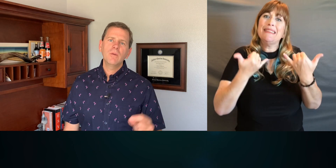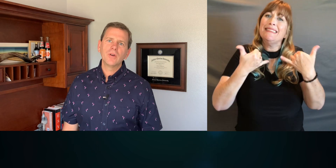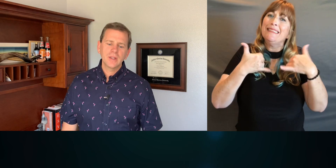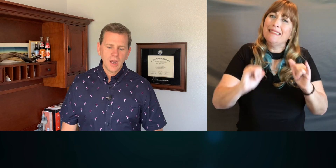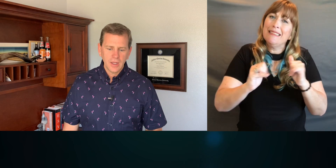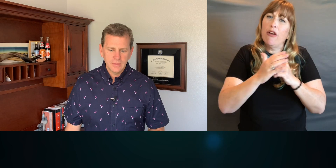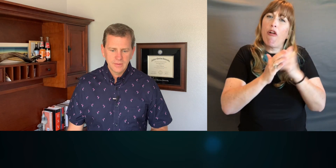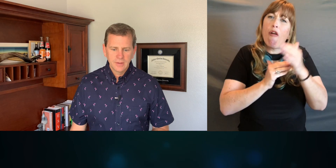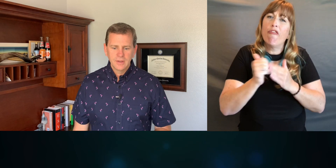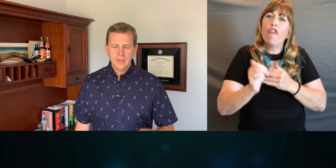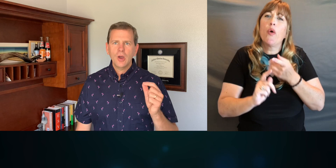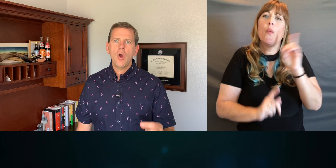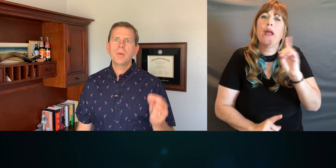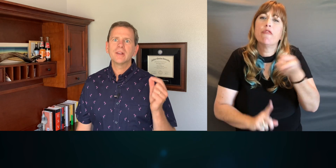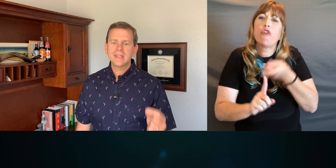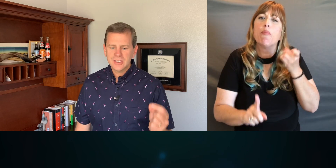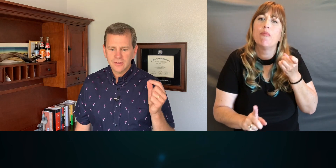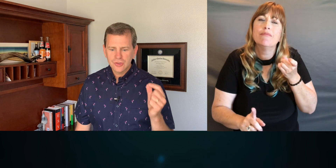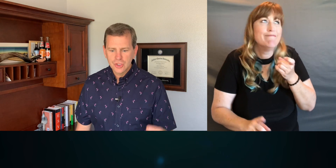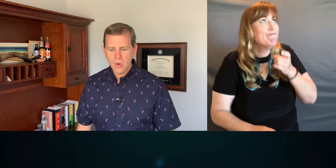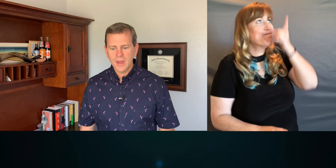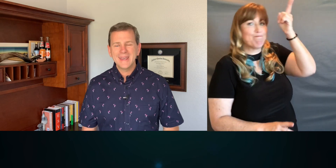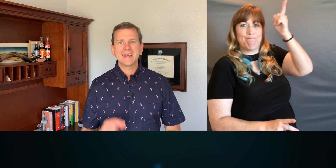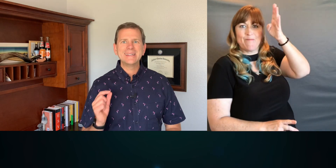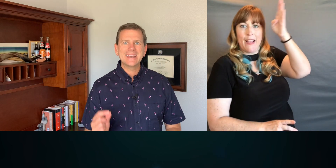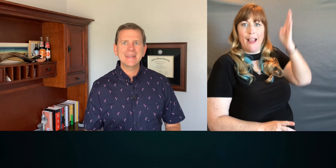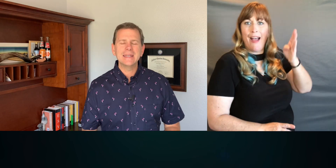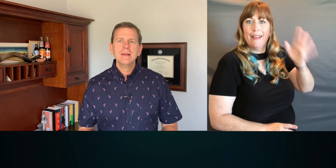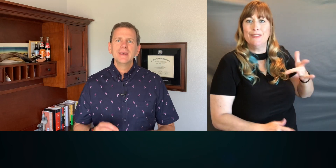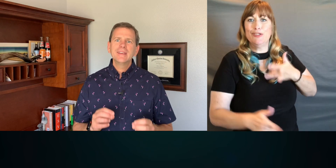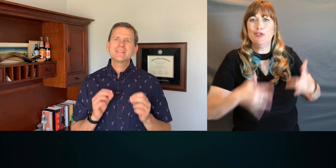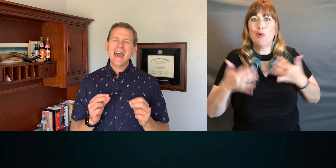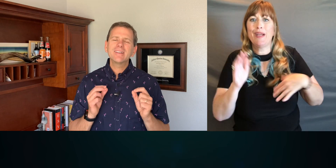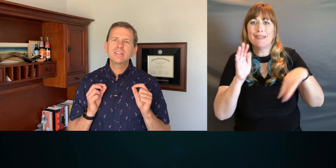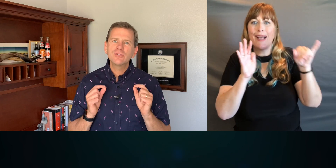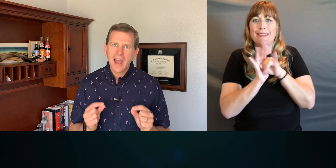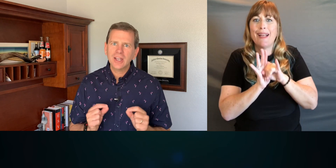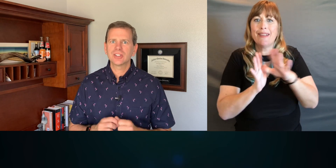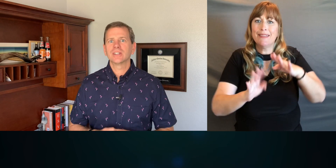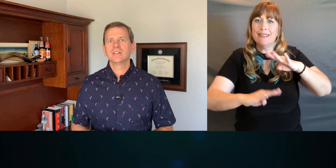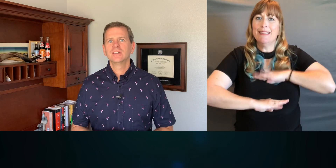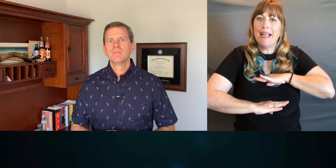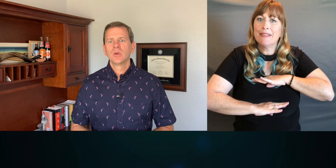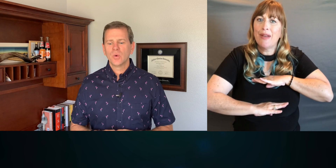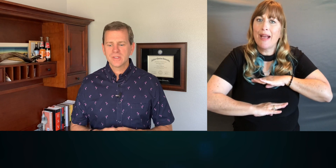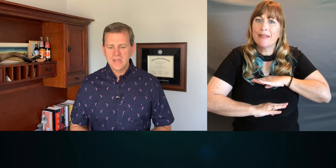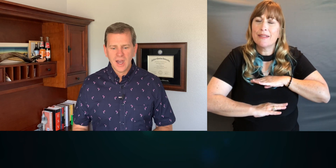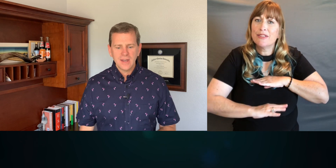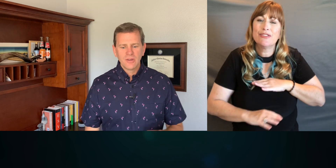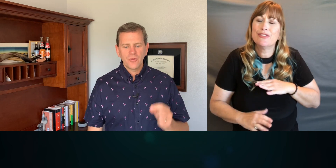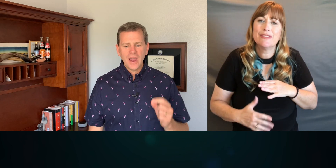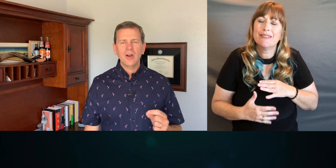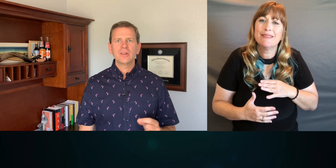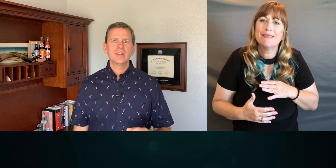his comfort in God, his hope, his allegiance, his joy, his identity, his satisfaction was